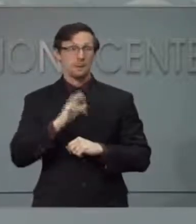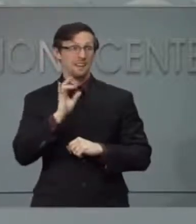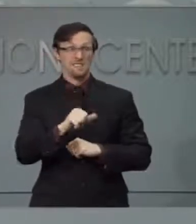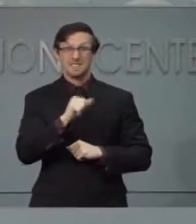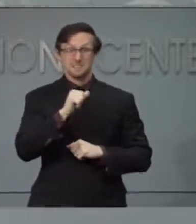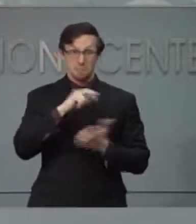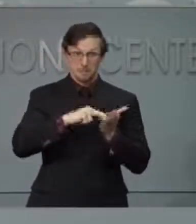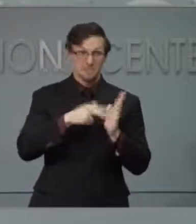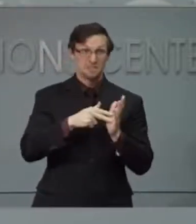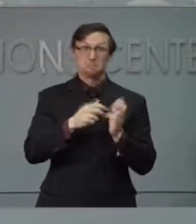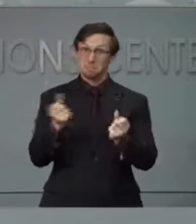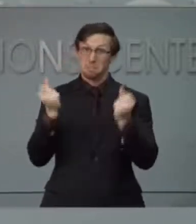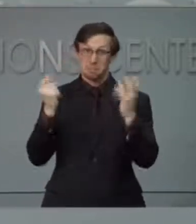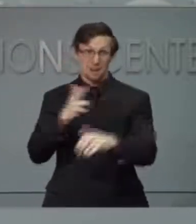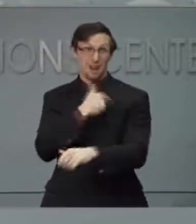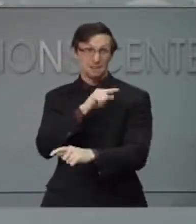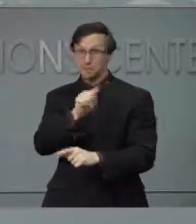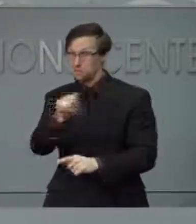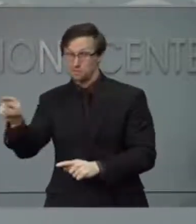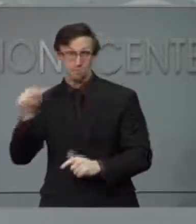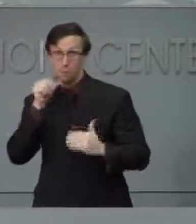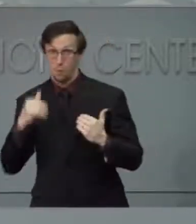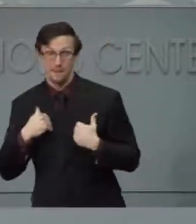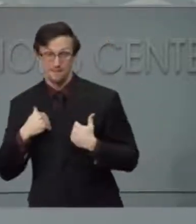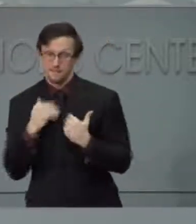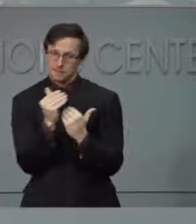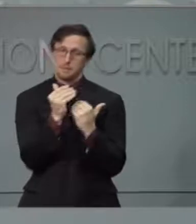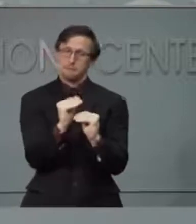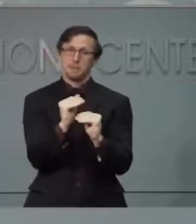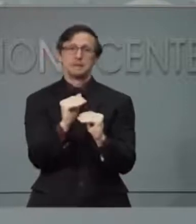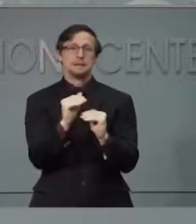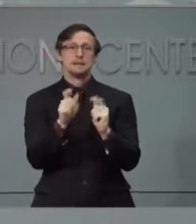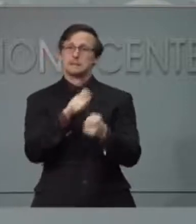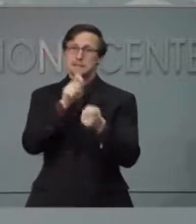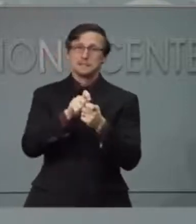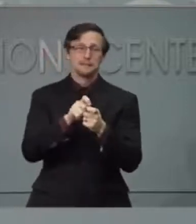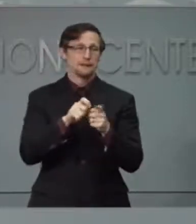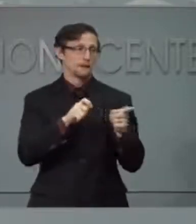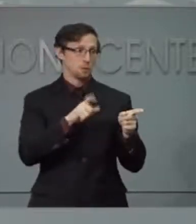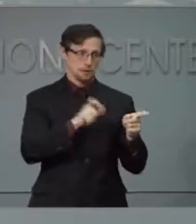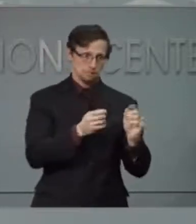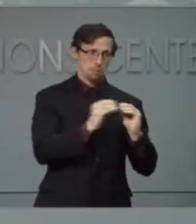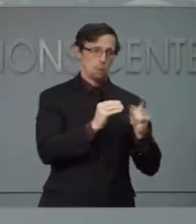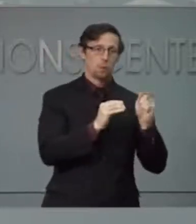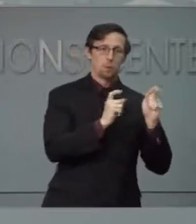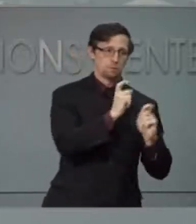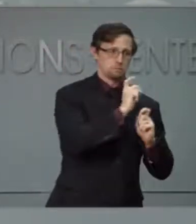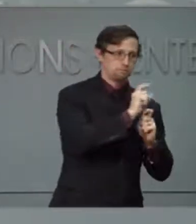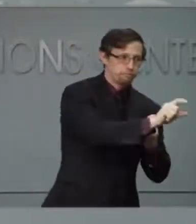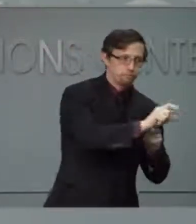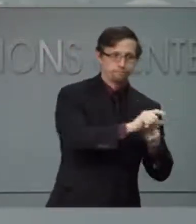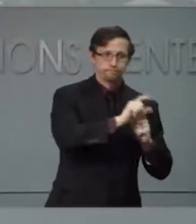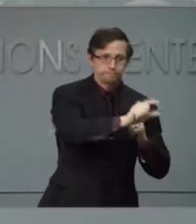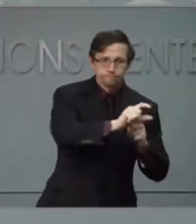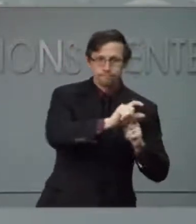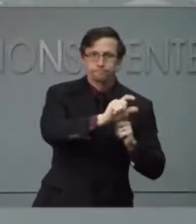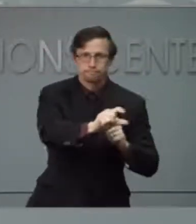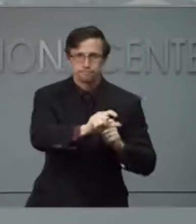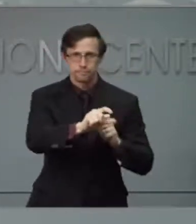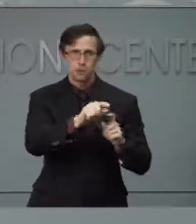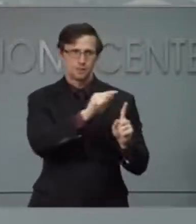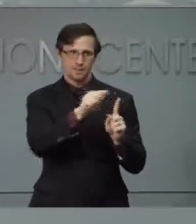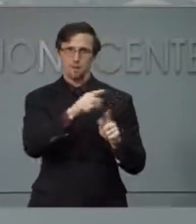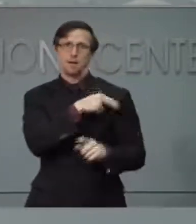one of our hospitals. It'll be a limited number of hospitals. So we'll distribute those 85,000 doses, and